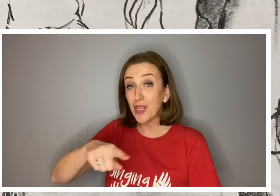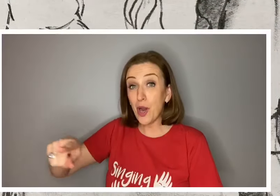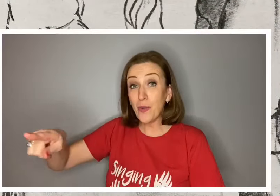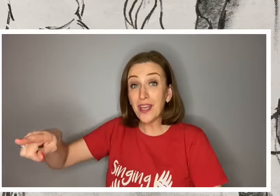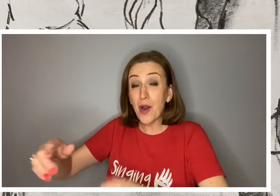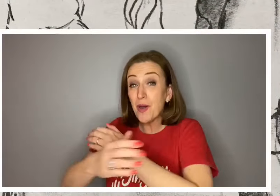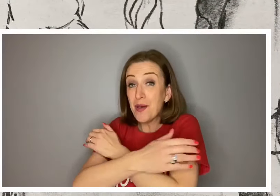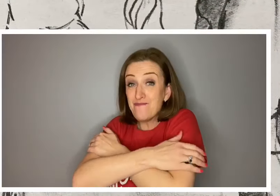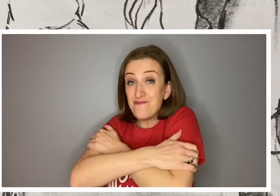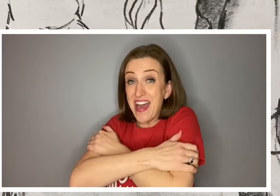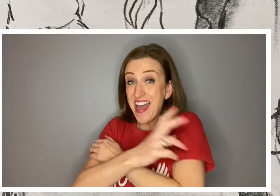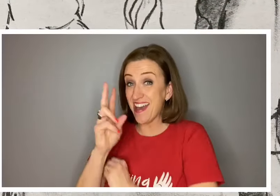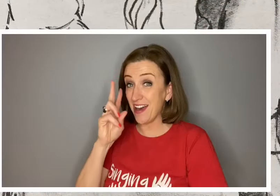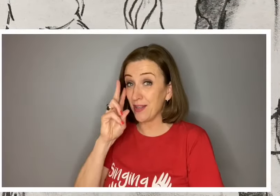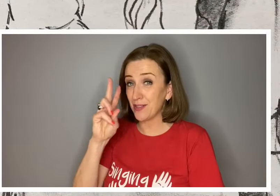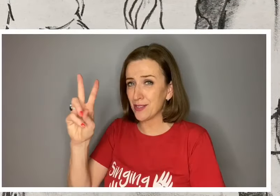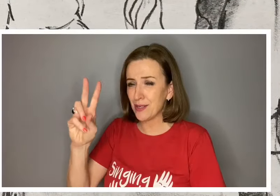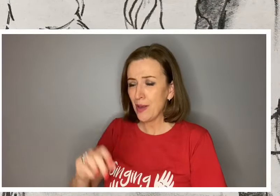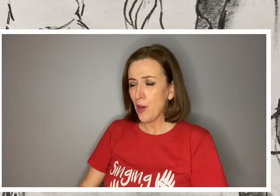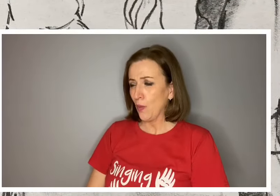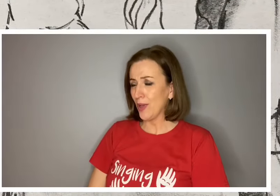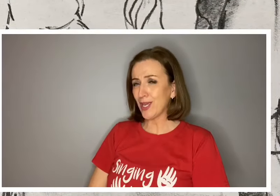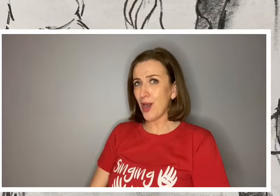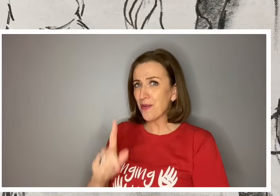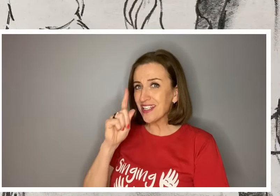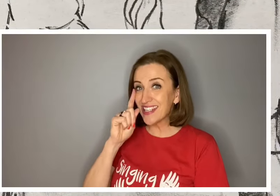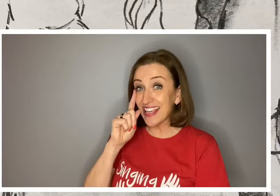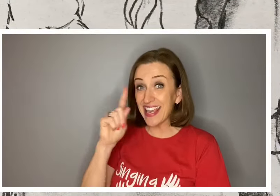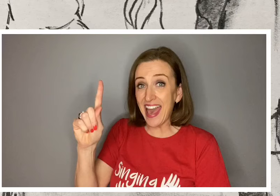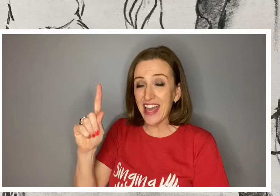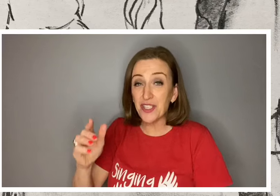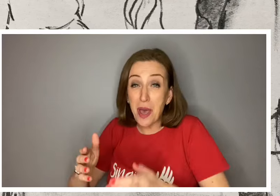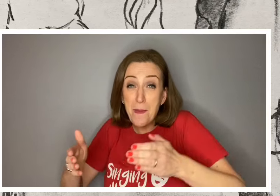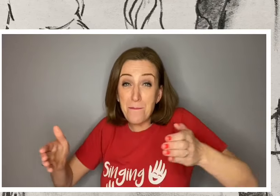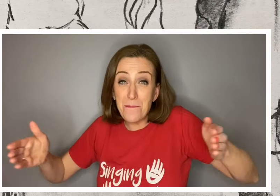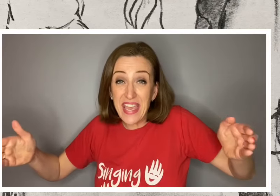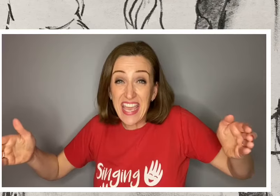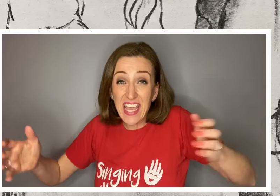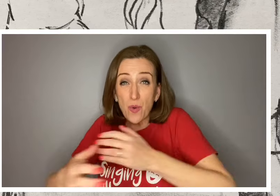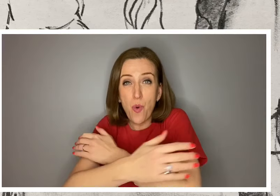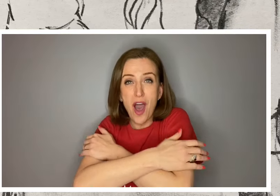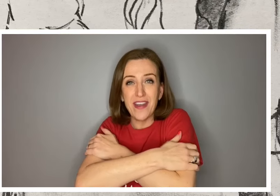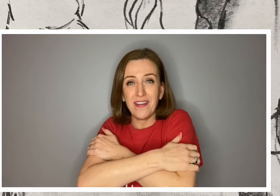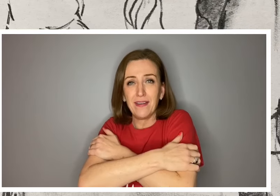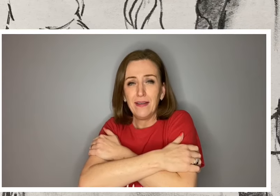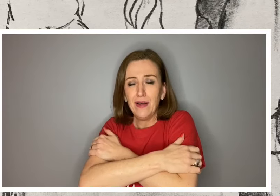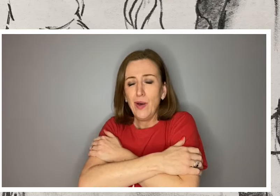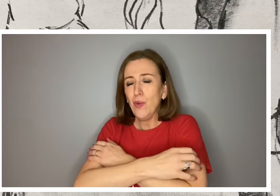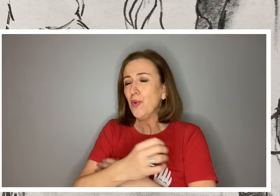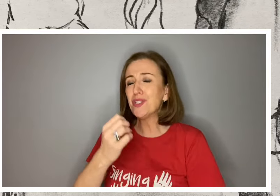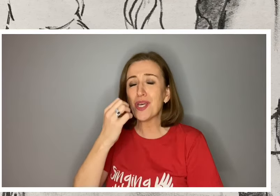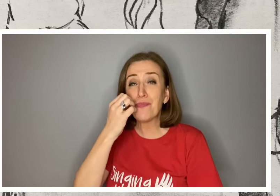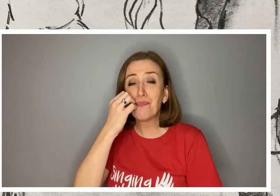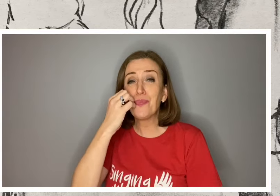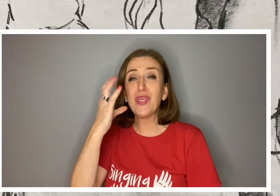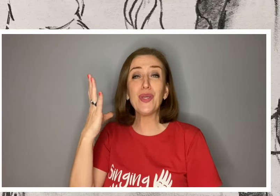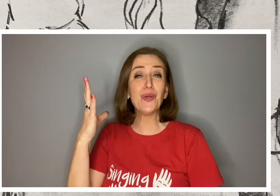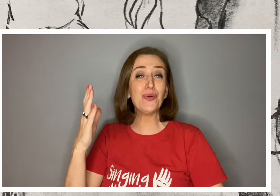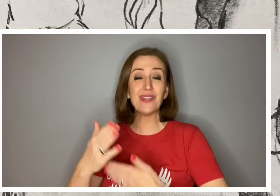We're going on a bear hunt. We're going to catch a big one. What